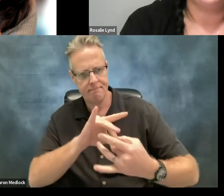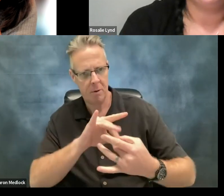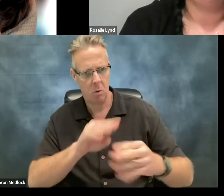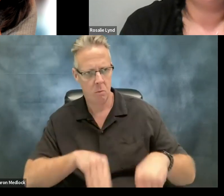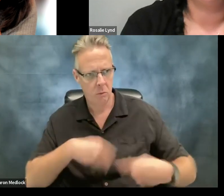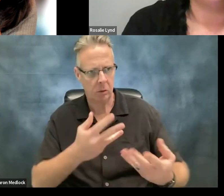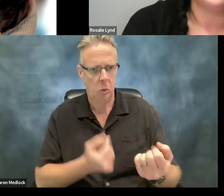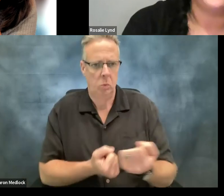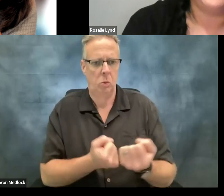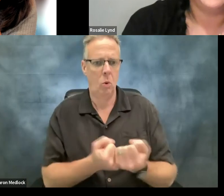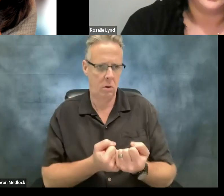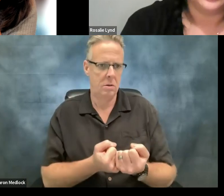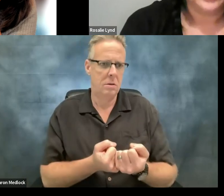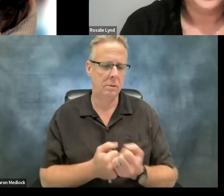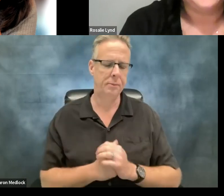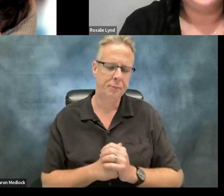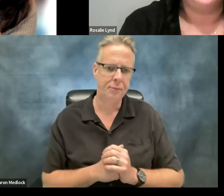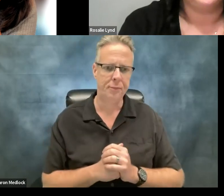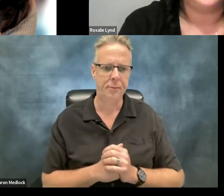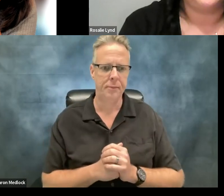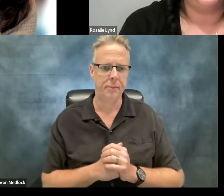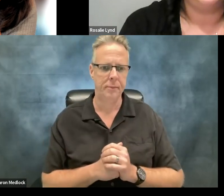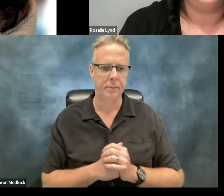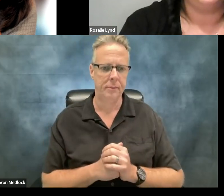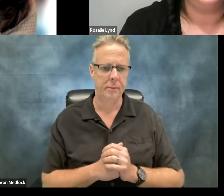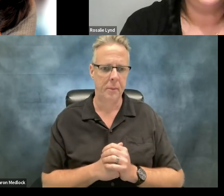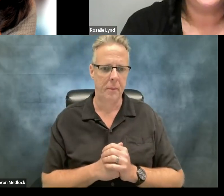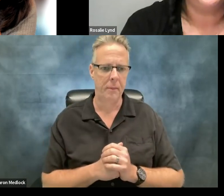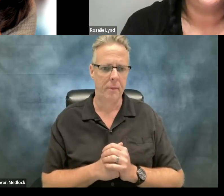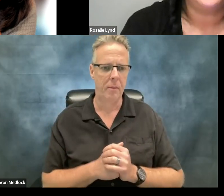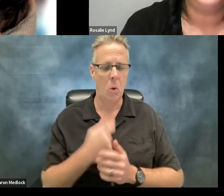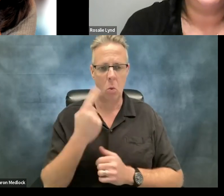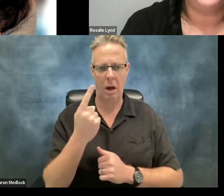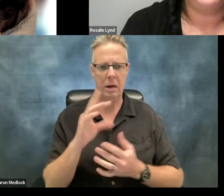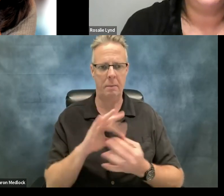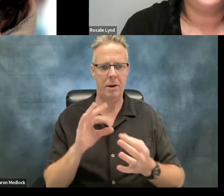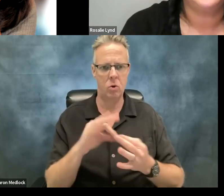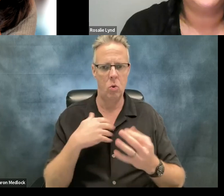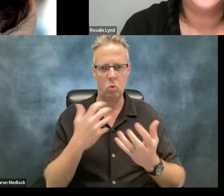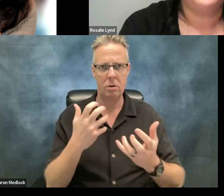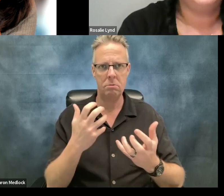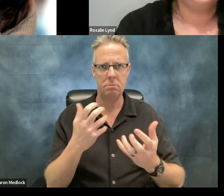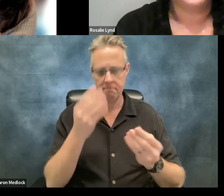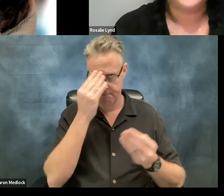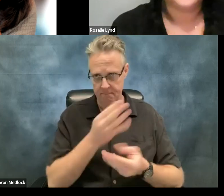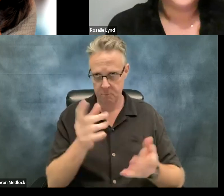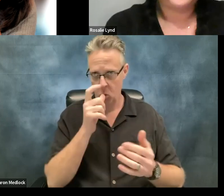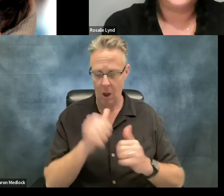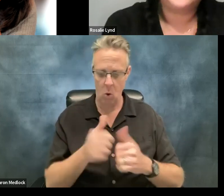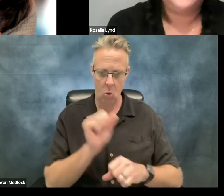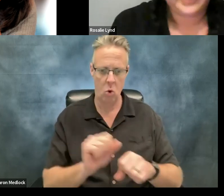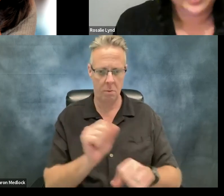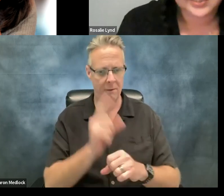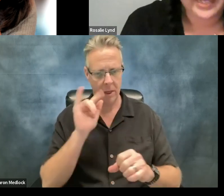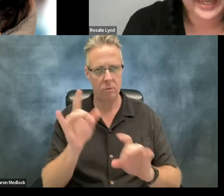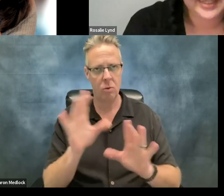them how we can in serving them. And one message that I want the folks who are working on improving the crisis